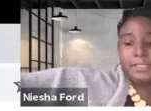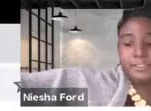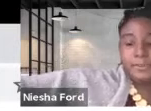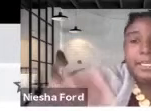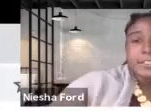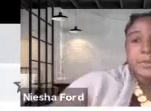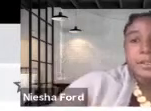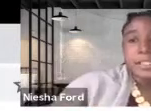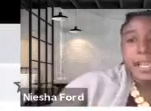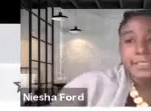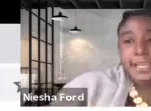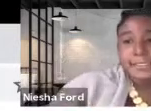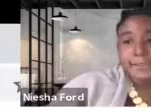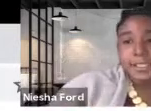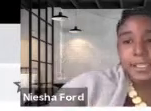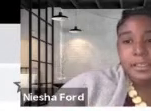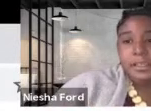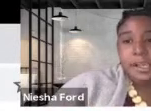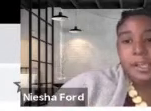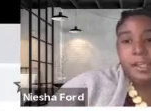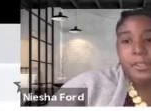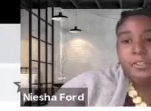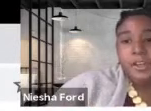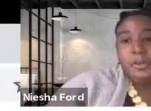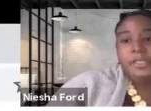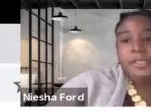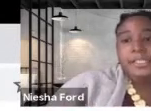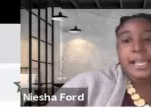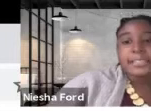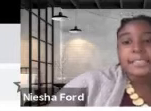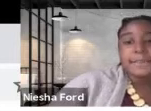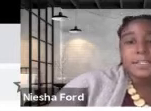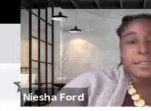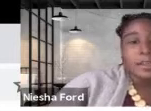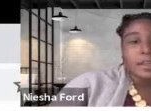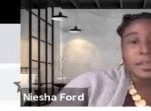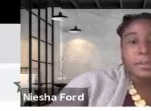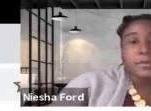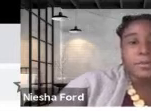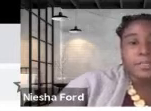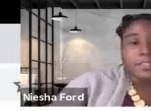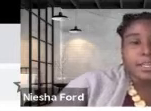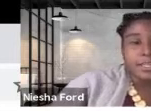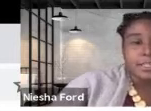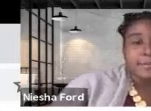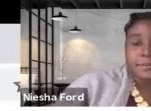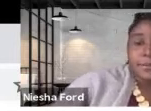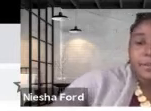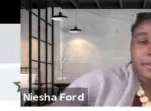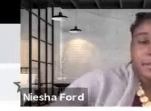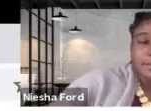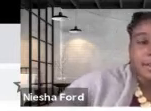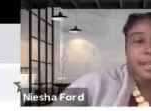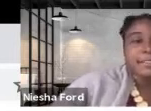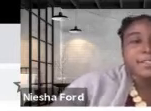want to be cognizant of time and I do want to get to our last activity. So the last activity, actually I had